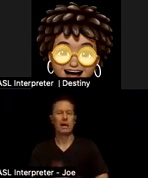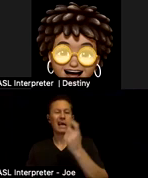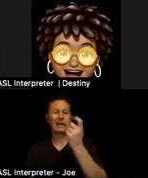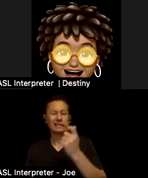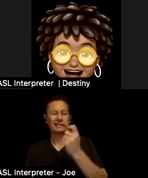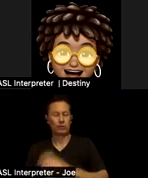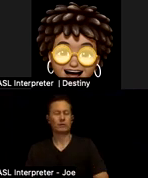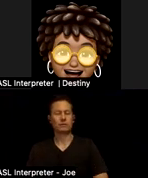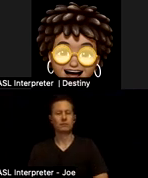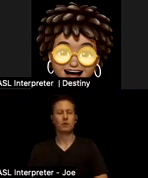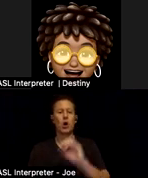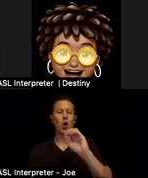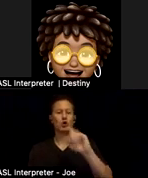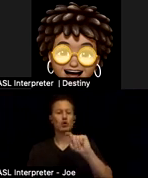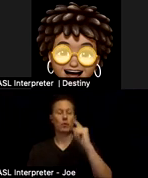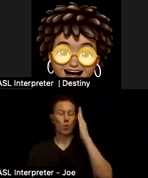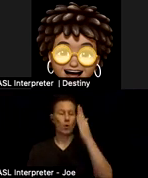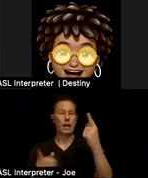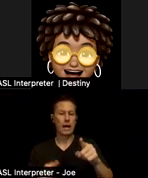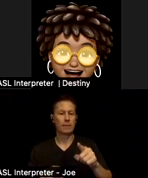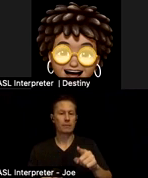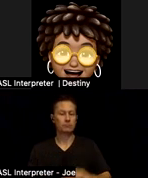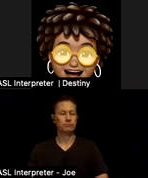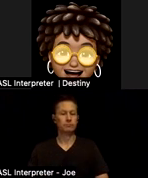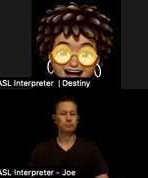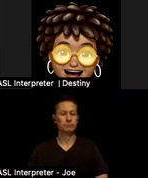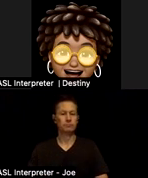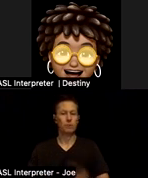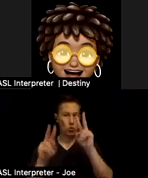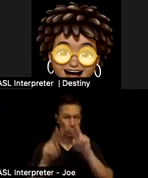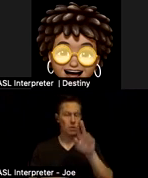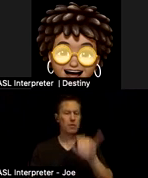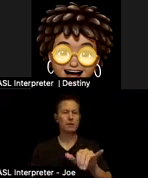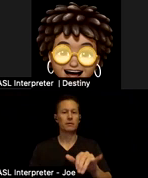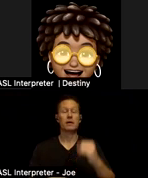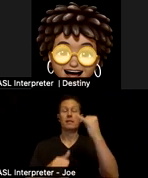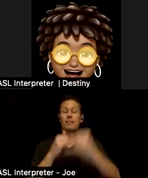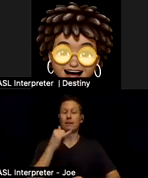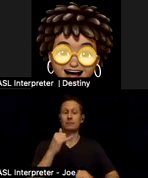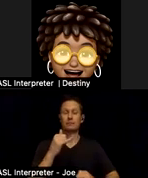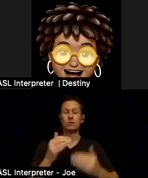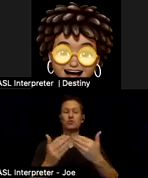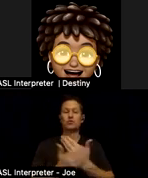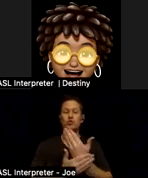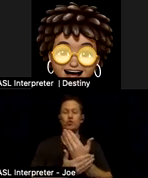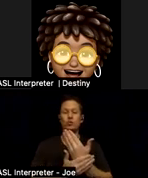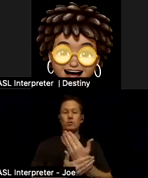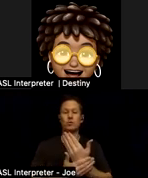in October. So be on the lookout for that. And finally, we do have a new set of instructions. You can